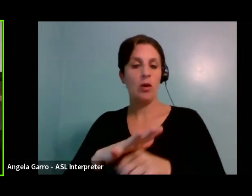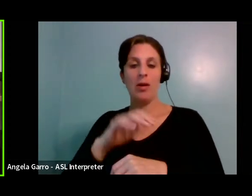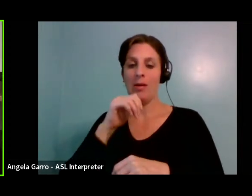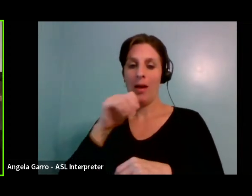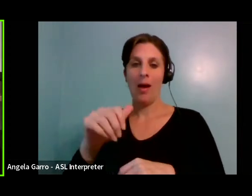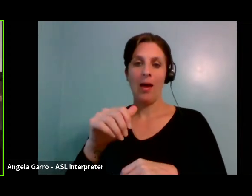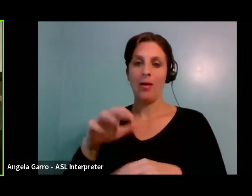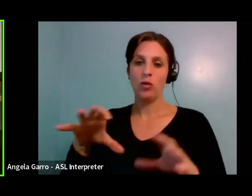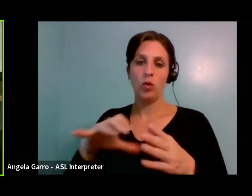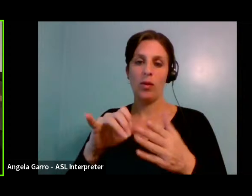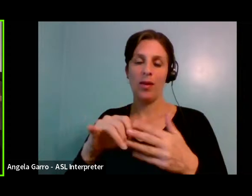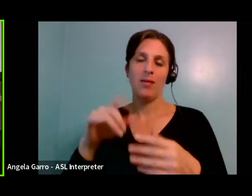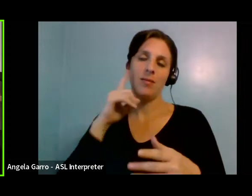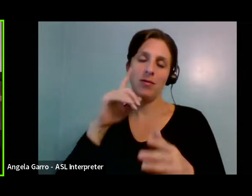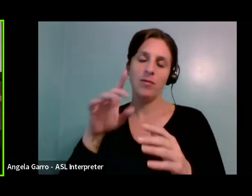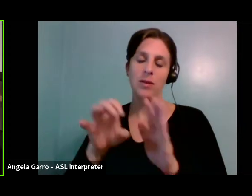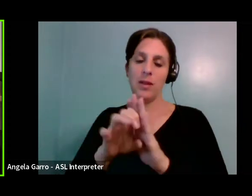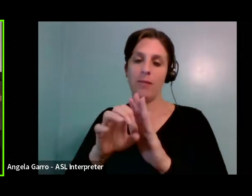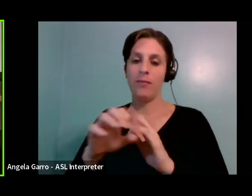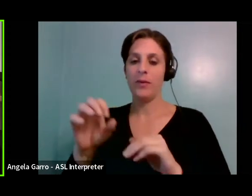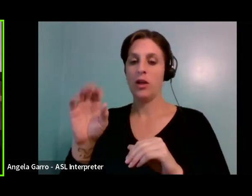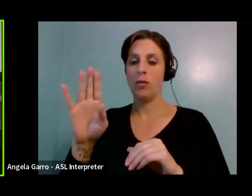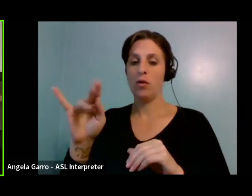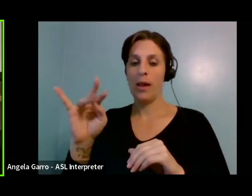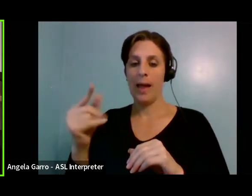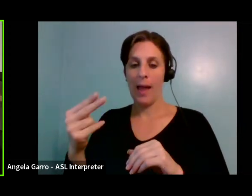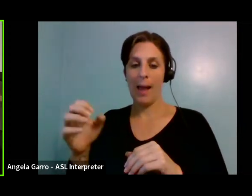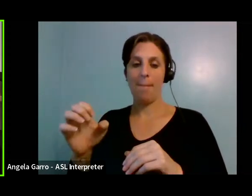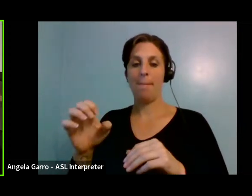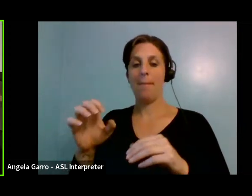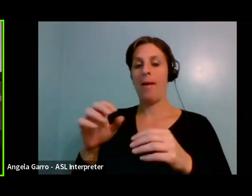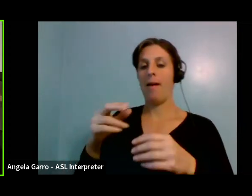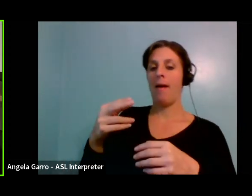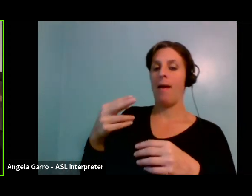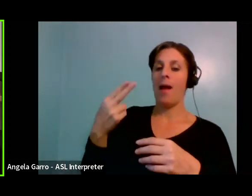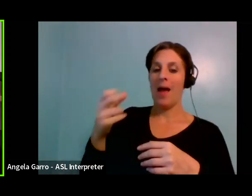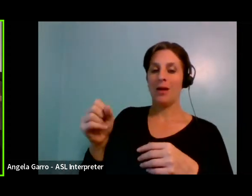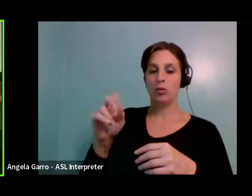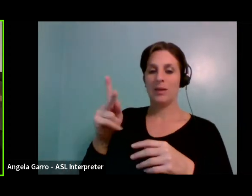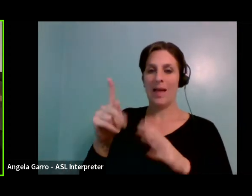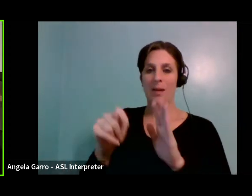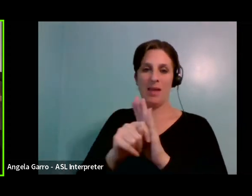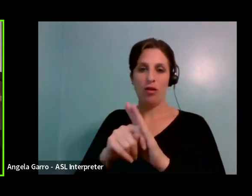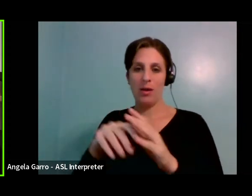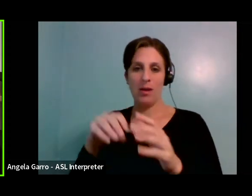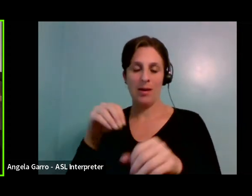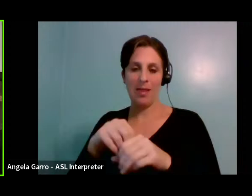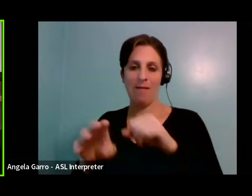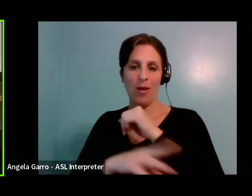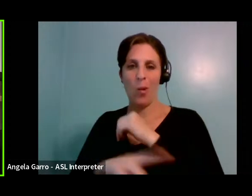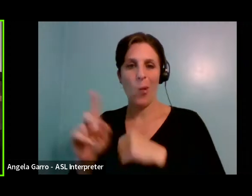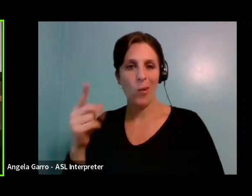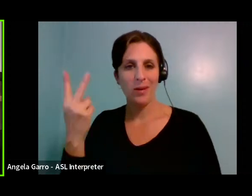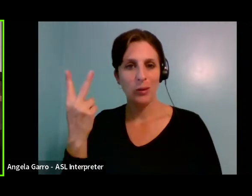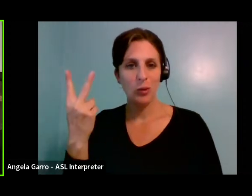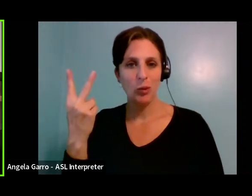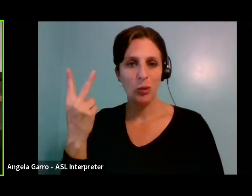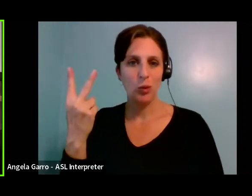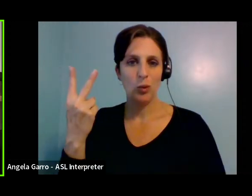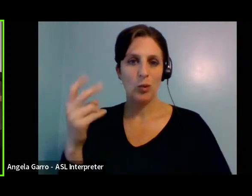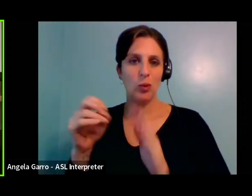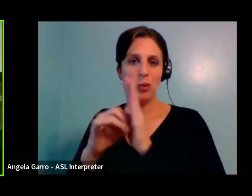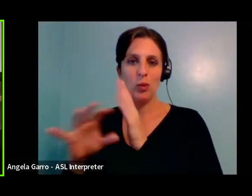let's use Burlingame High School's second period in the fall. That only had two student athletes at that